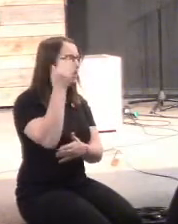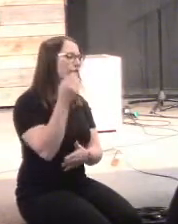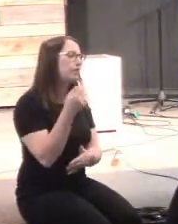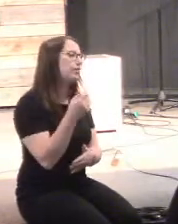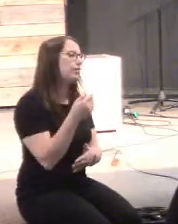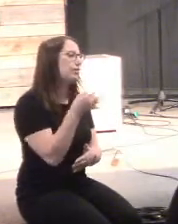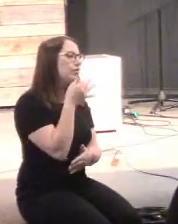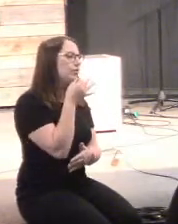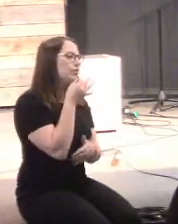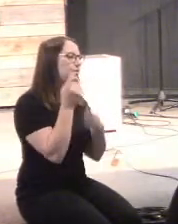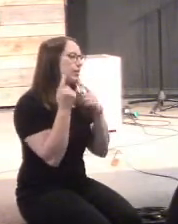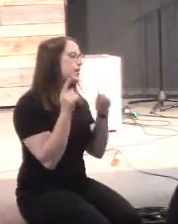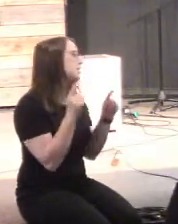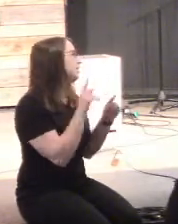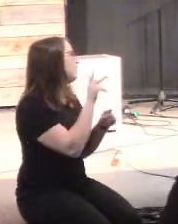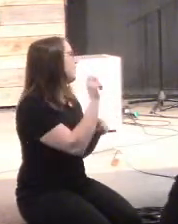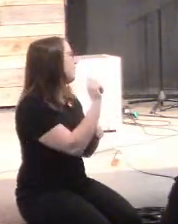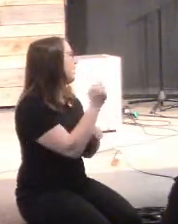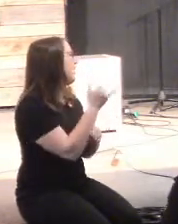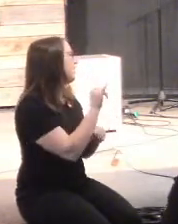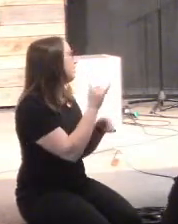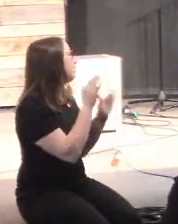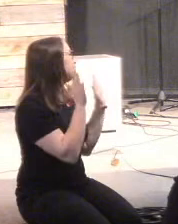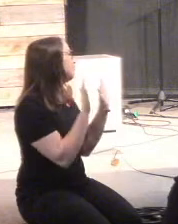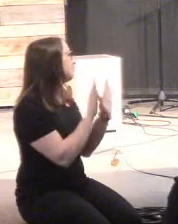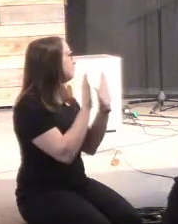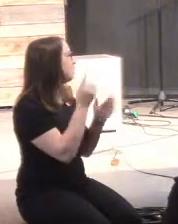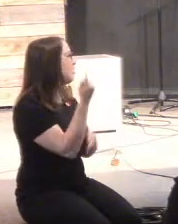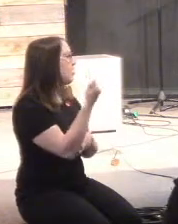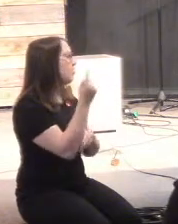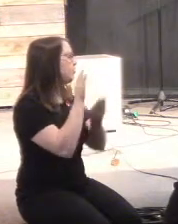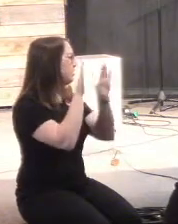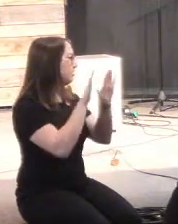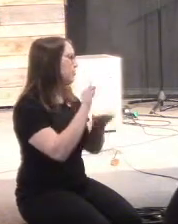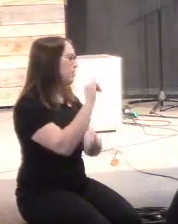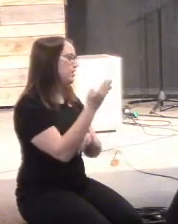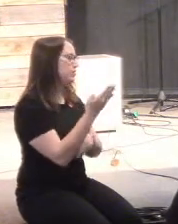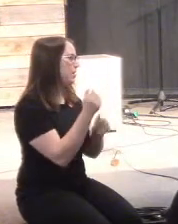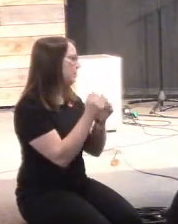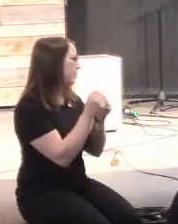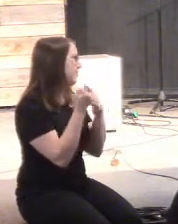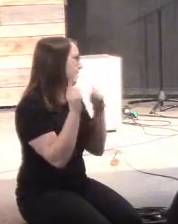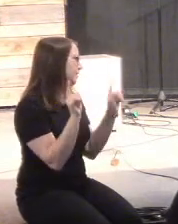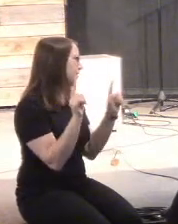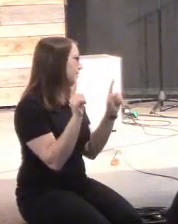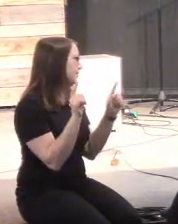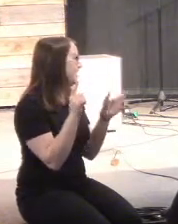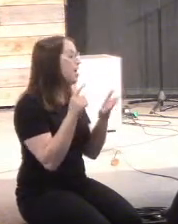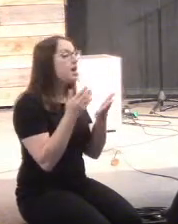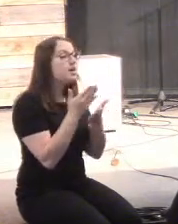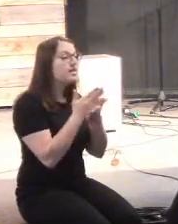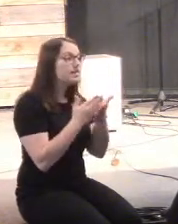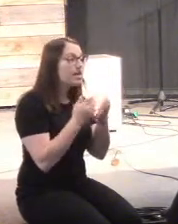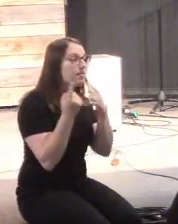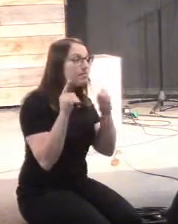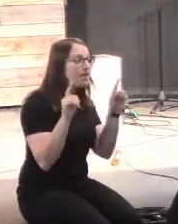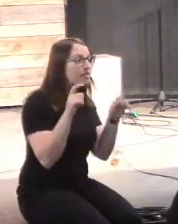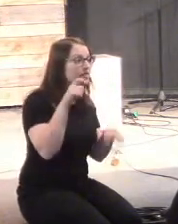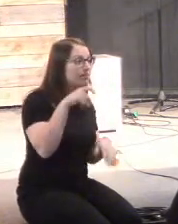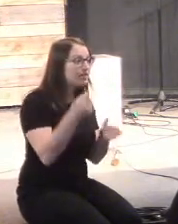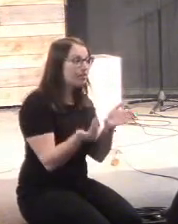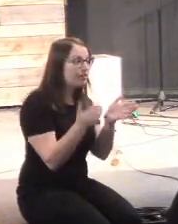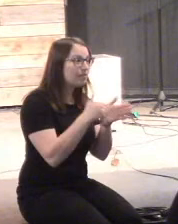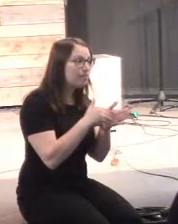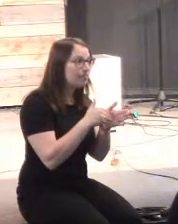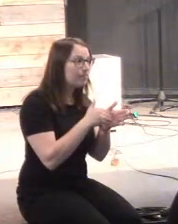Kathy, great job as always with the announcements. But some announcements need to be repeated because even the Lord had